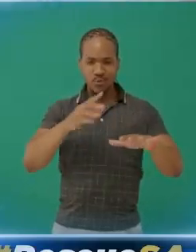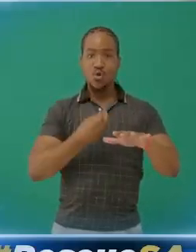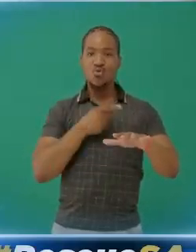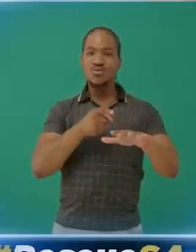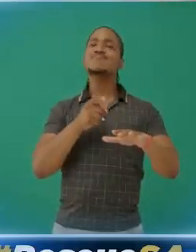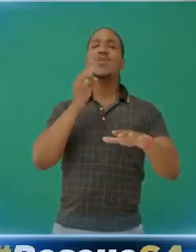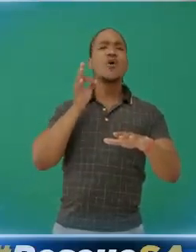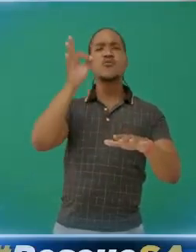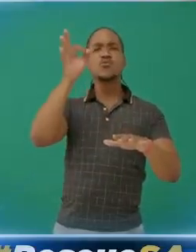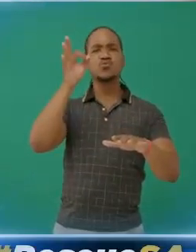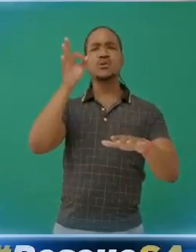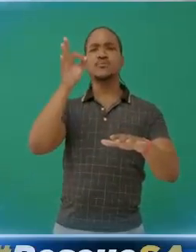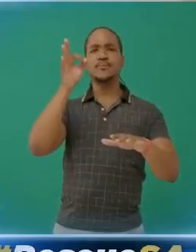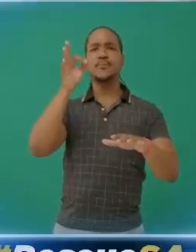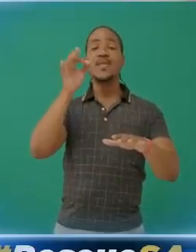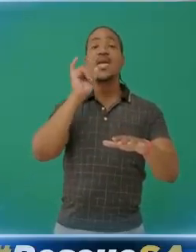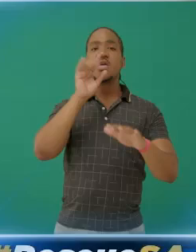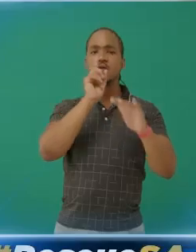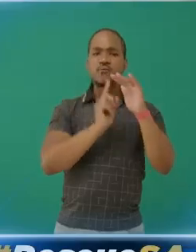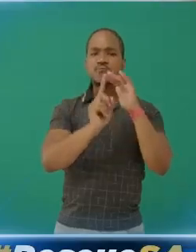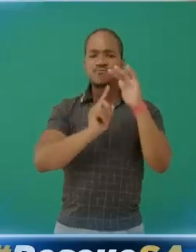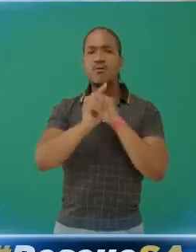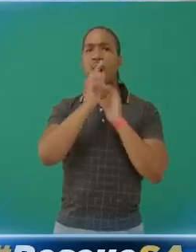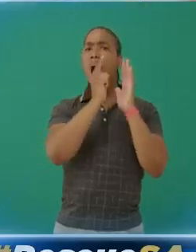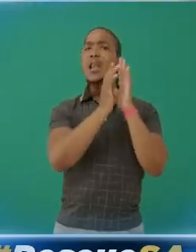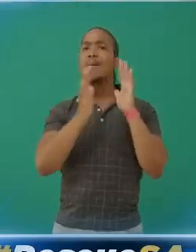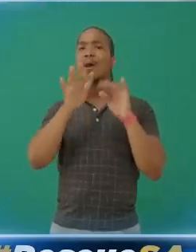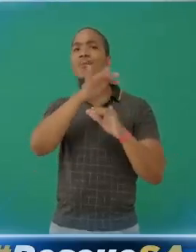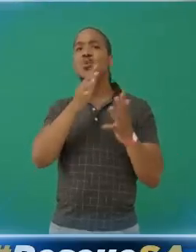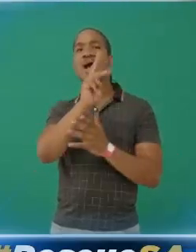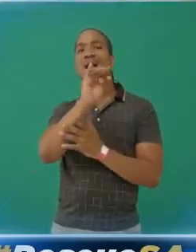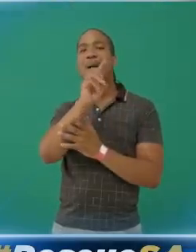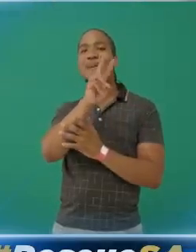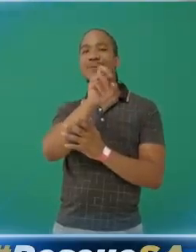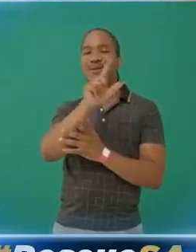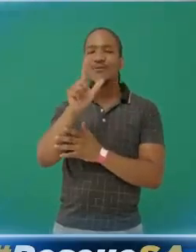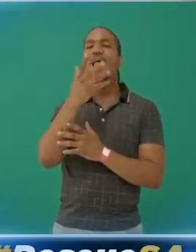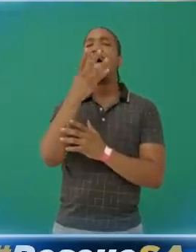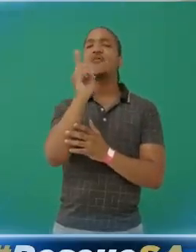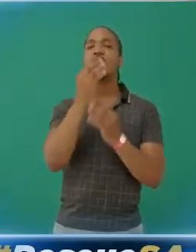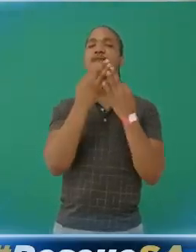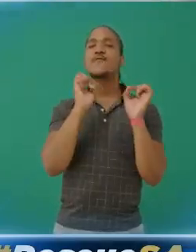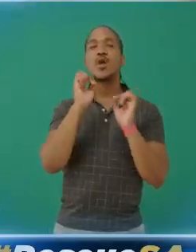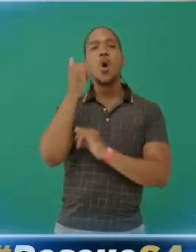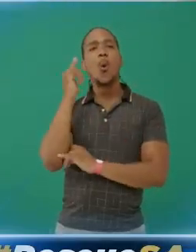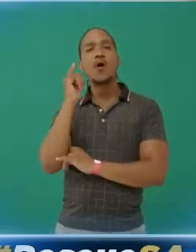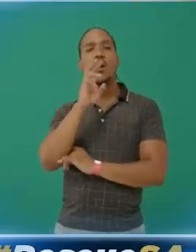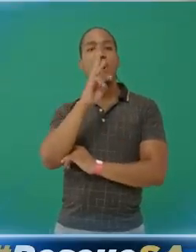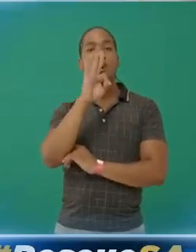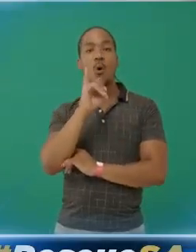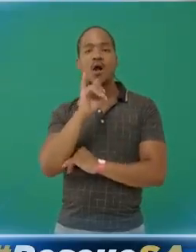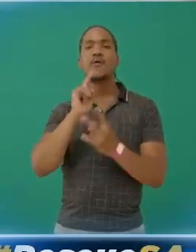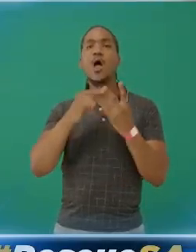that if you go to the libraries in Midvaal, all of them are fitted with free Wi-Fi. We even now got